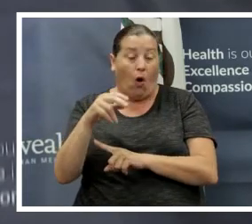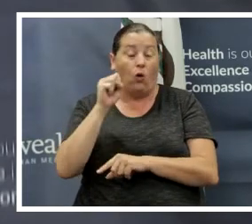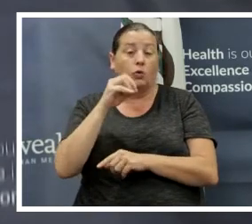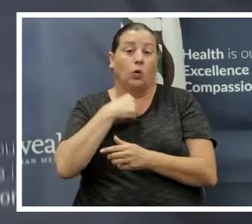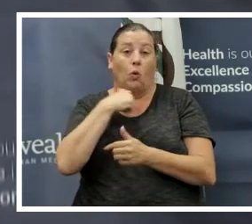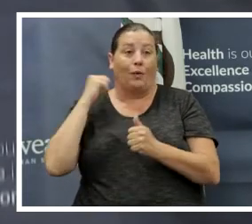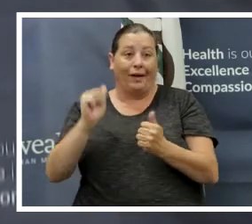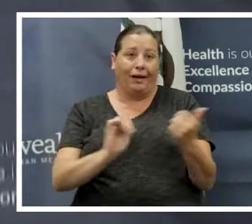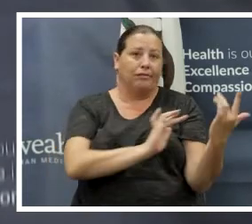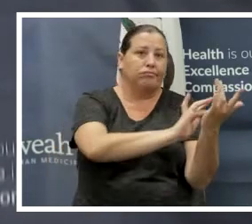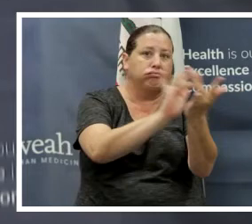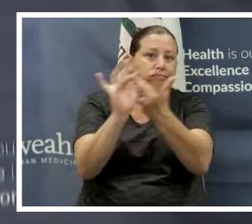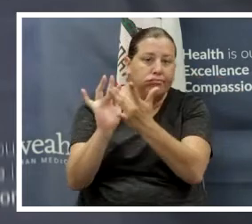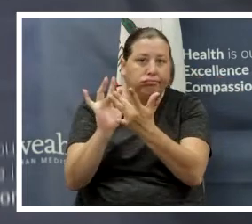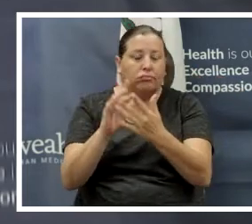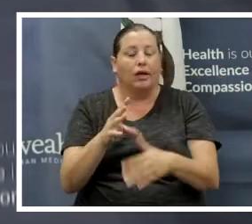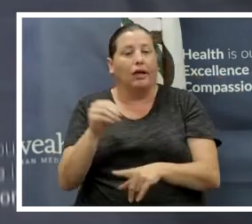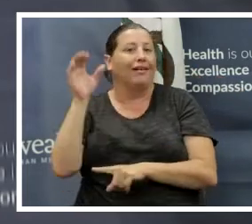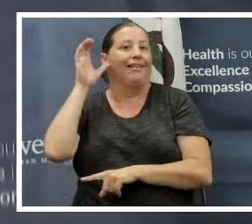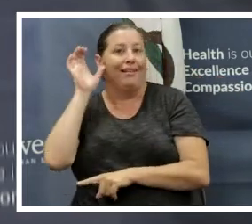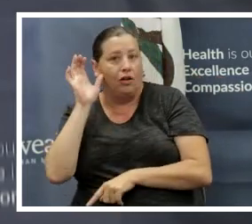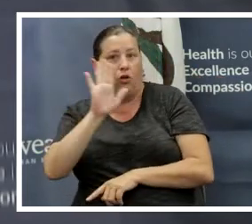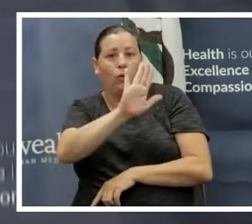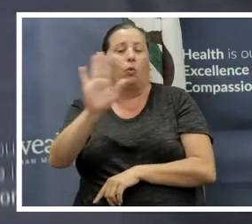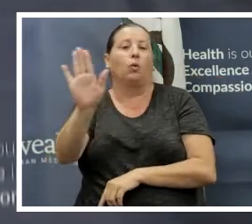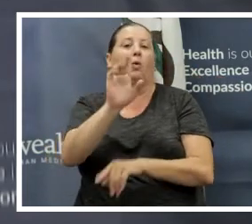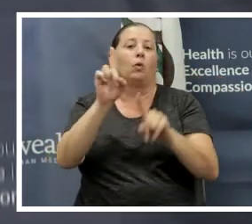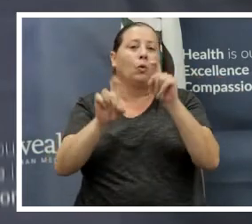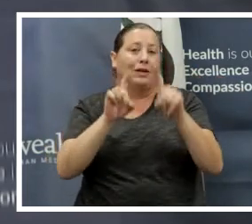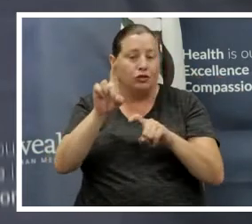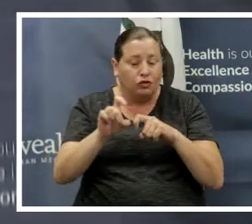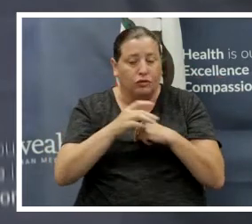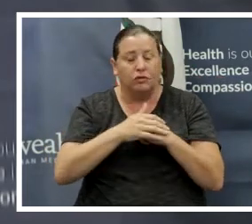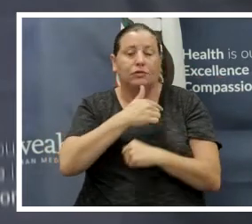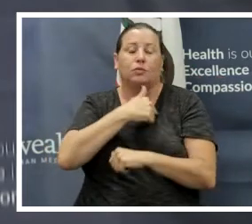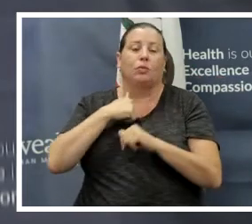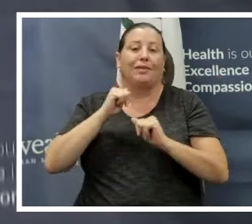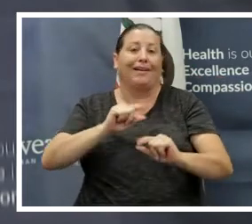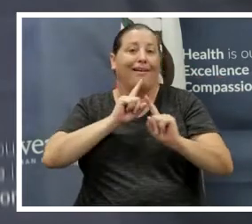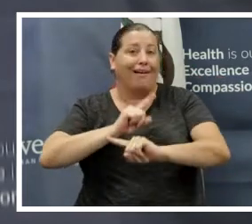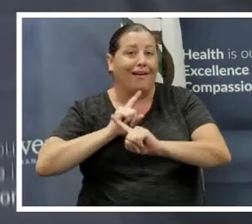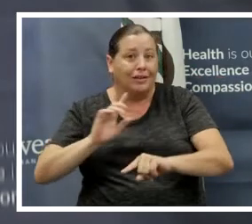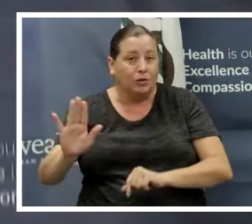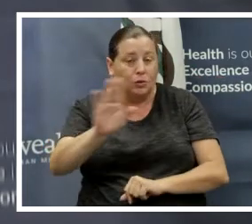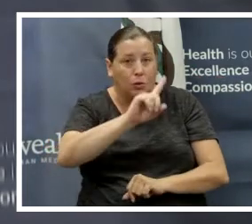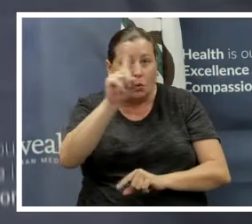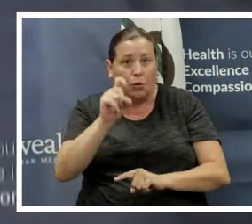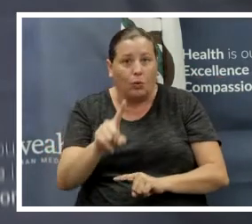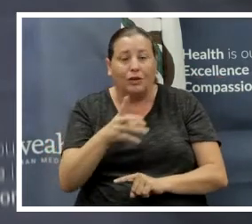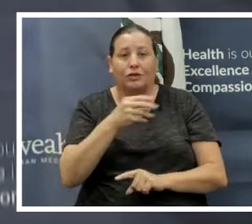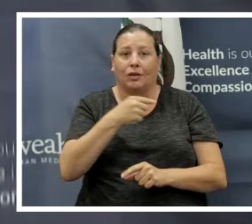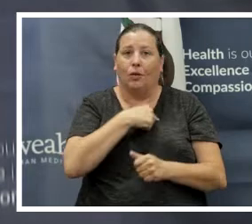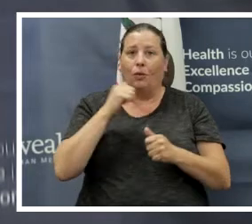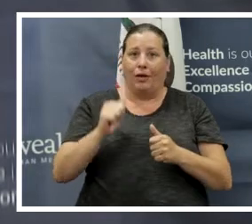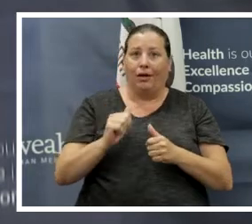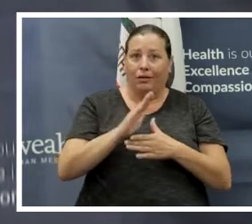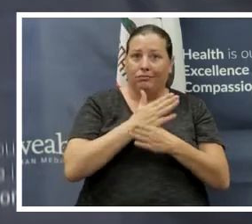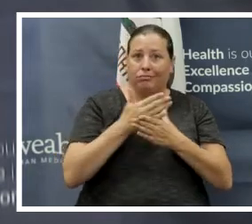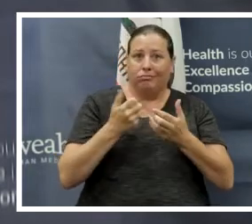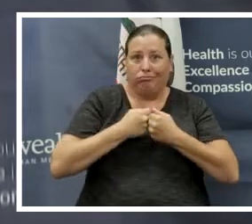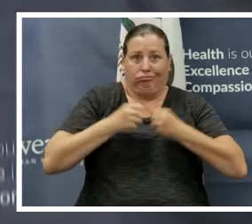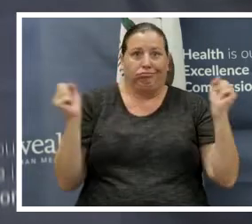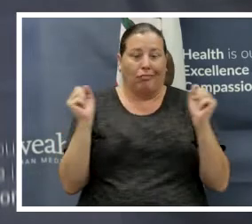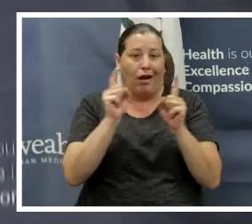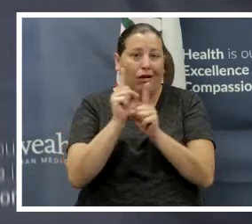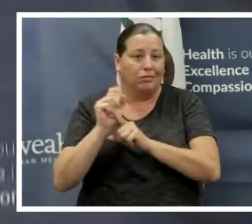reach out and hear the questions from the people. We can answer the questions, and we can be as transparent as possible. That